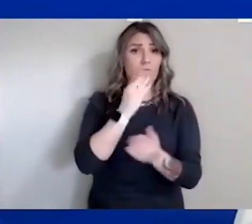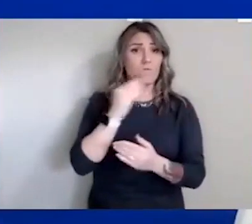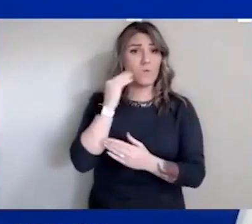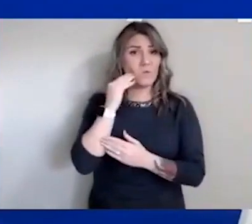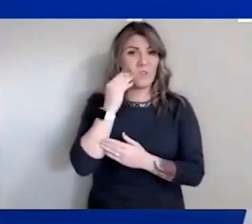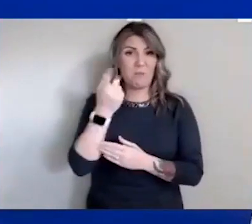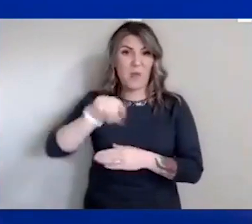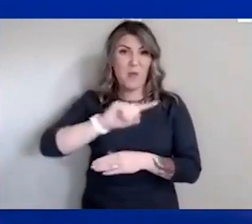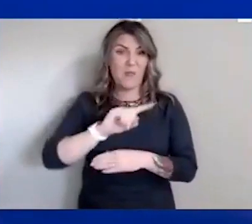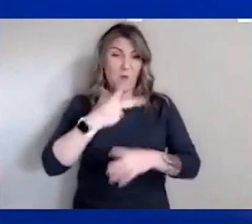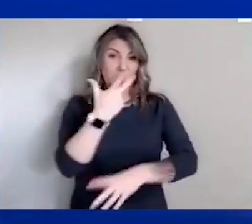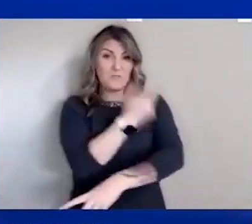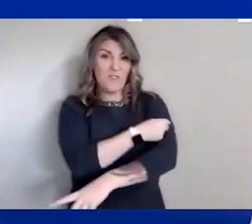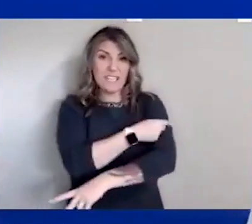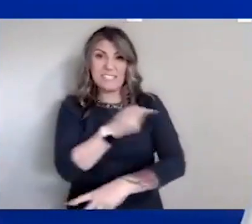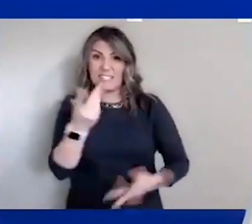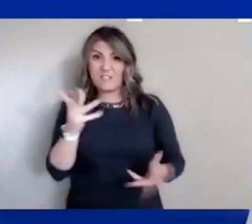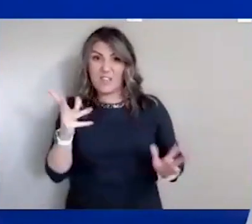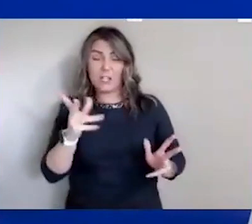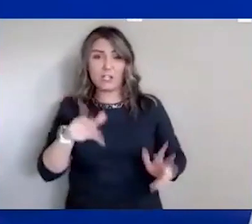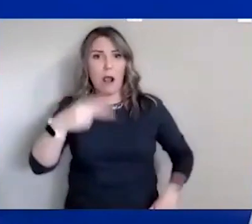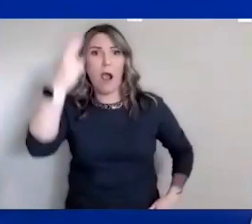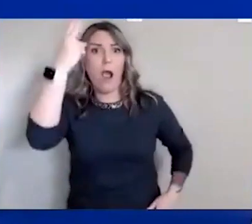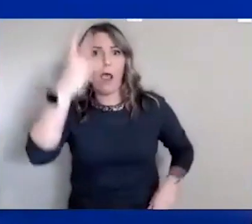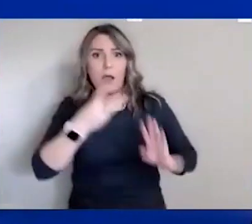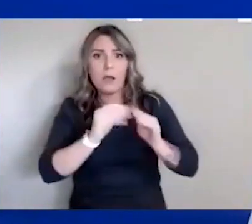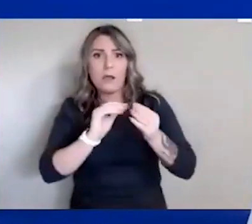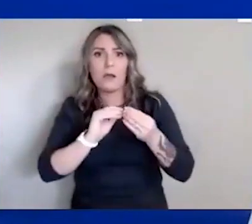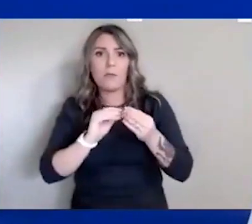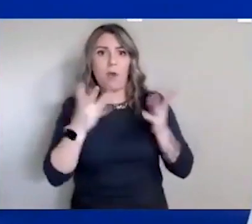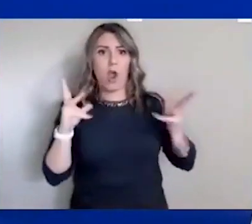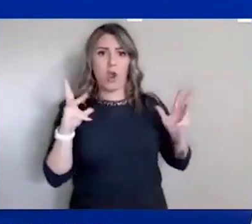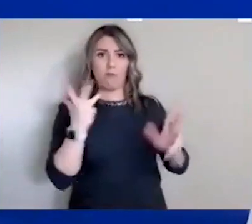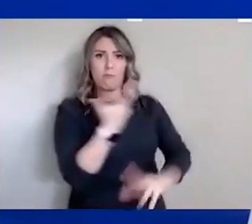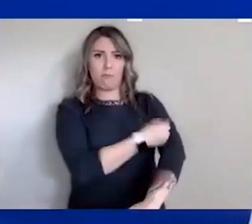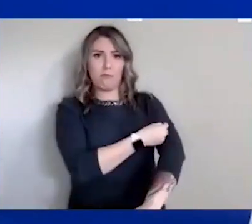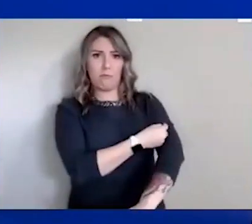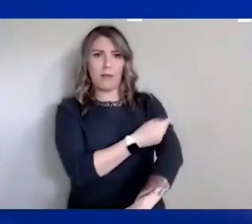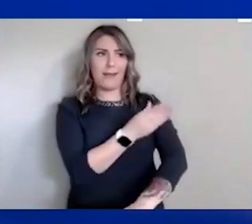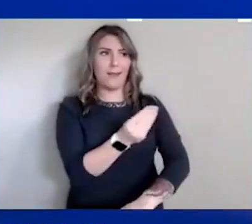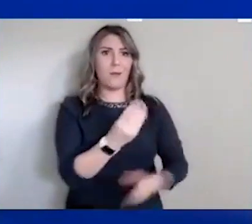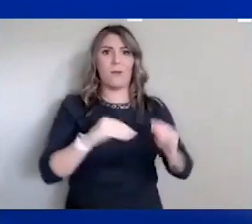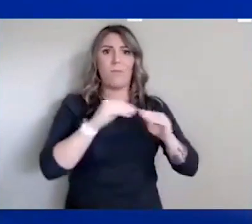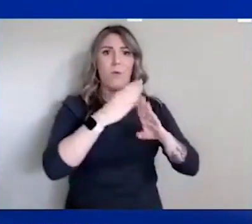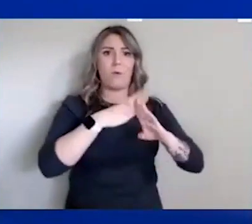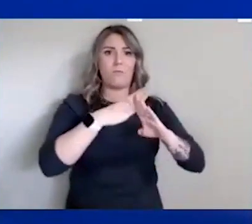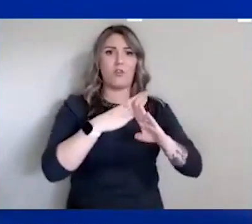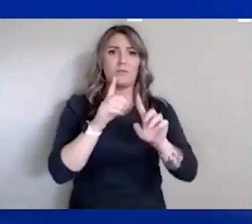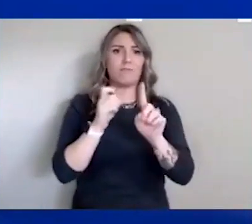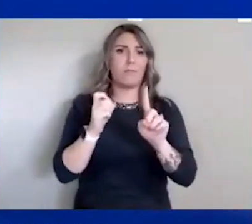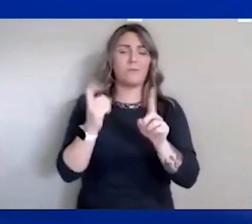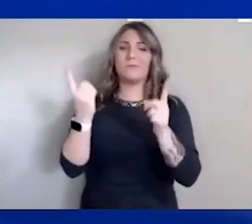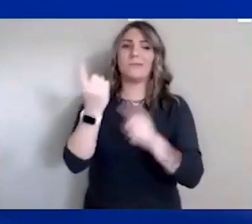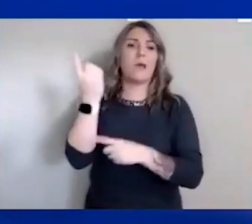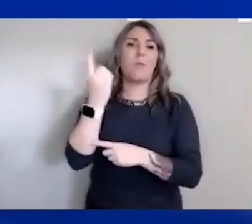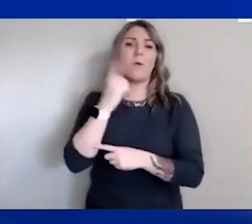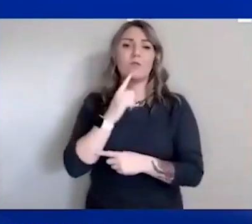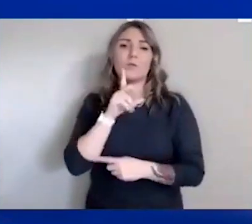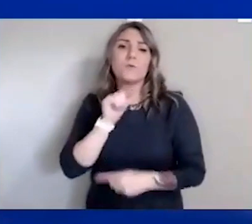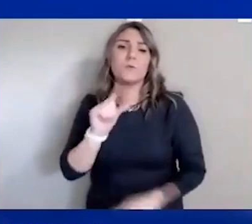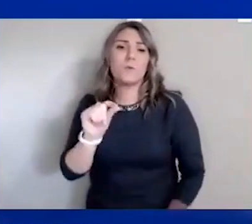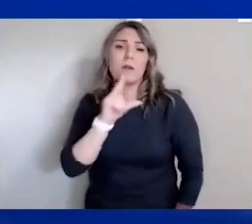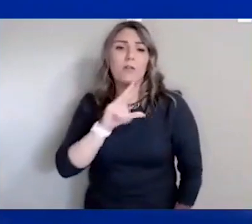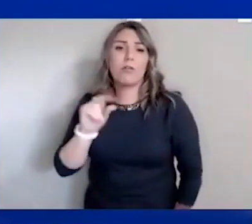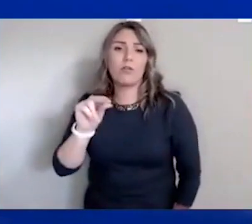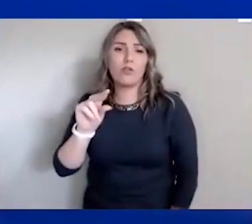really high. Yeah. And so they've got a lot more protection than somebody who, say, are in their 20 or 30 something. So actually, we haven't changed the definitions at